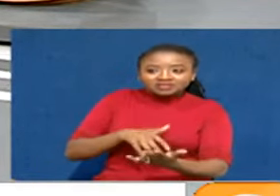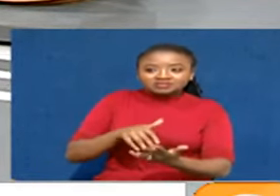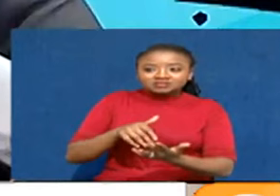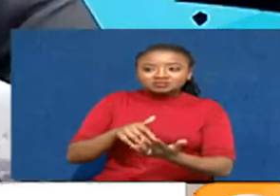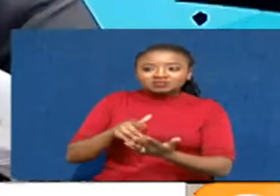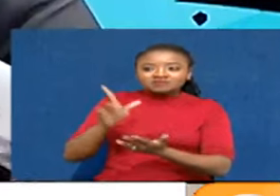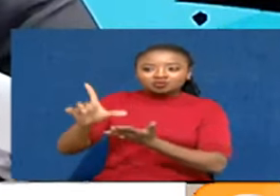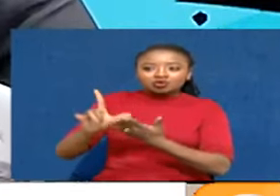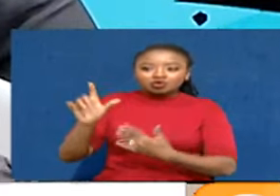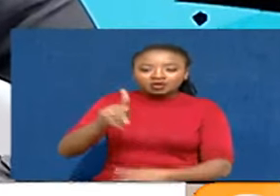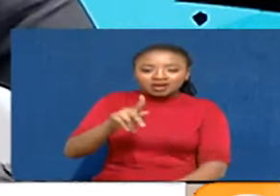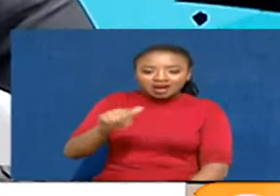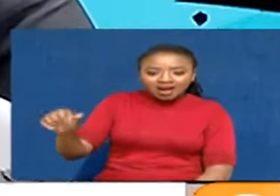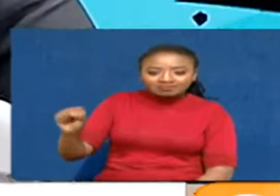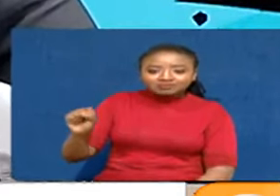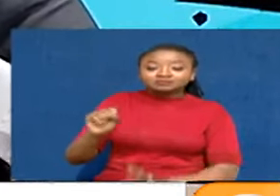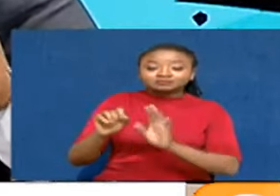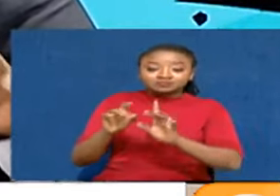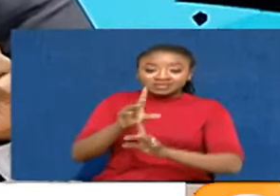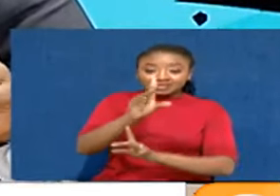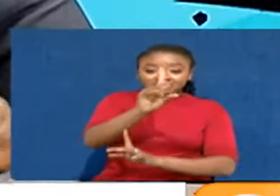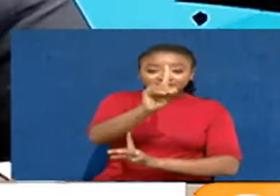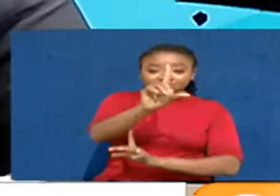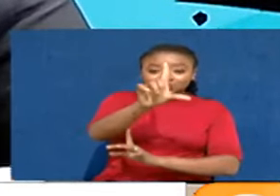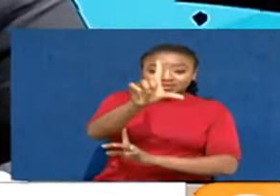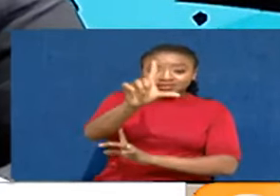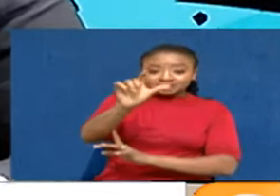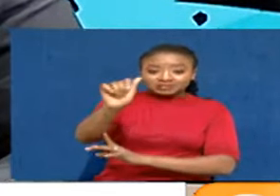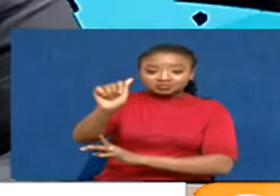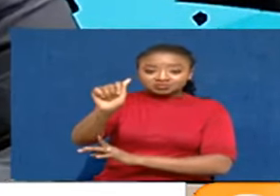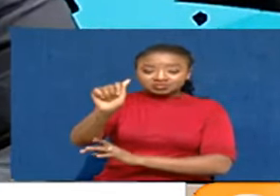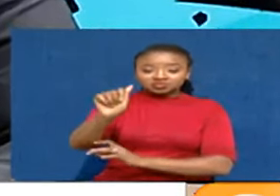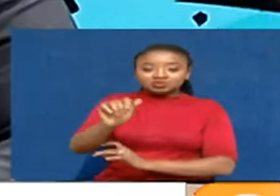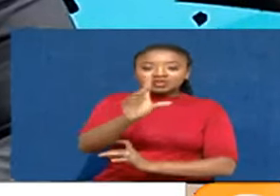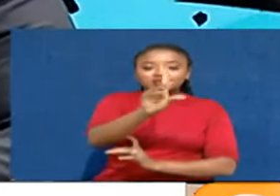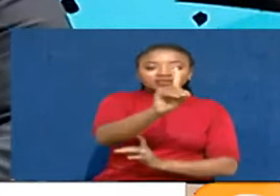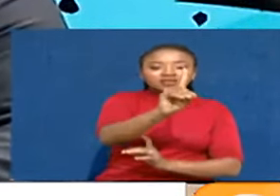up. The Digital Lenders Association website is